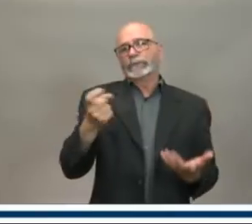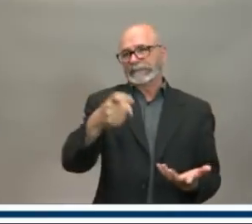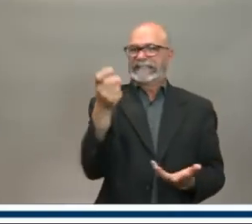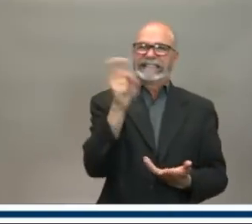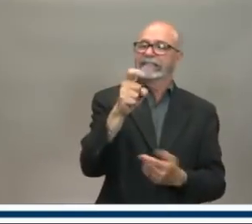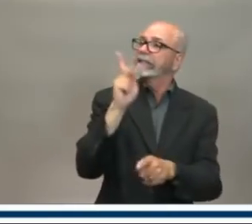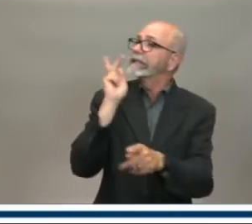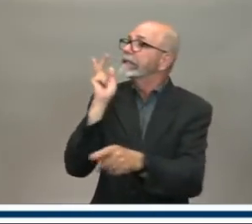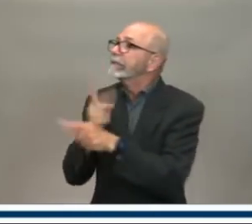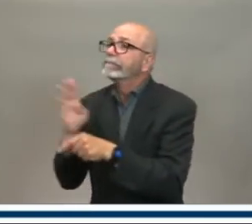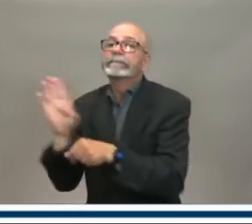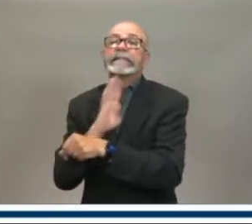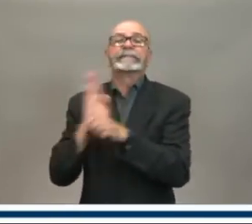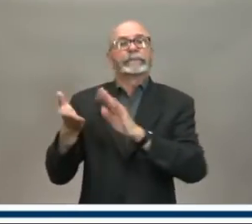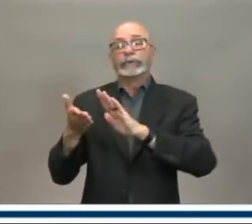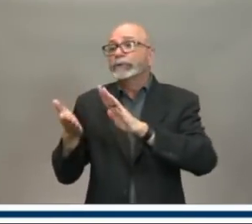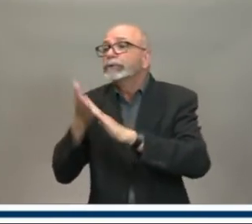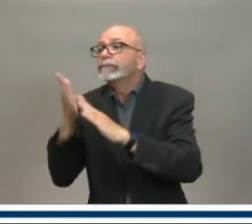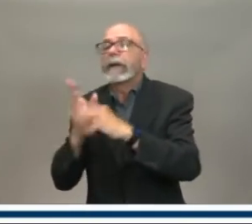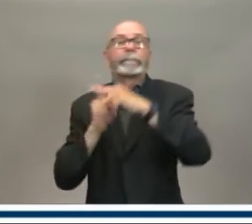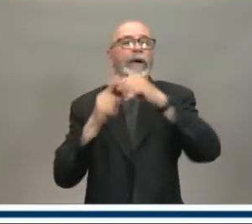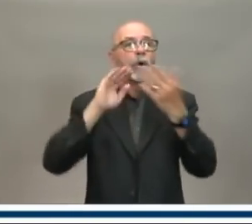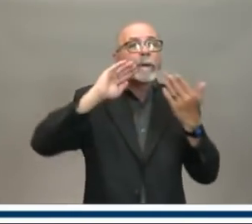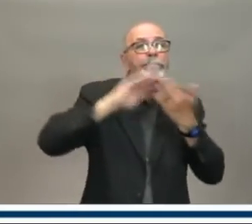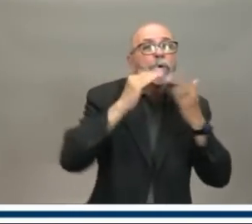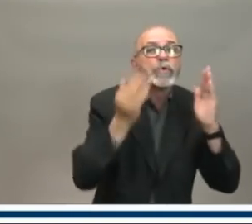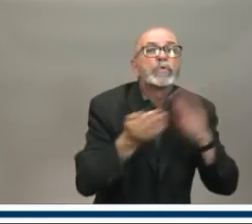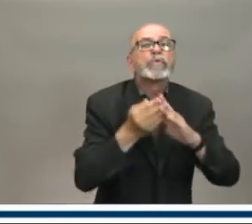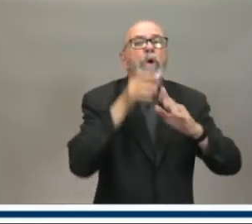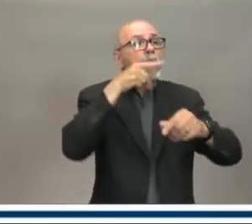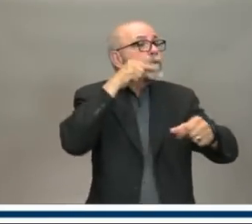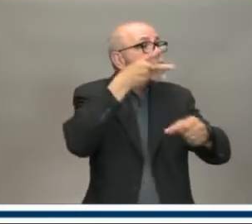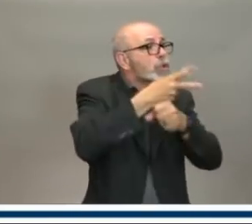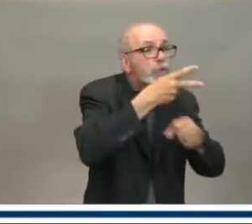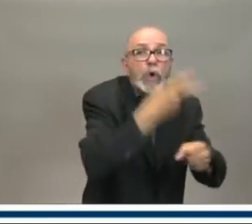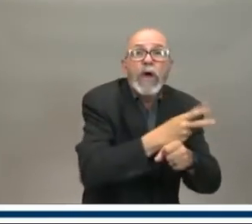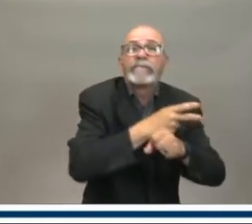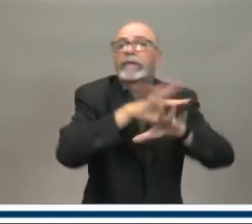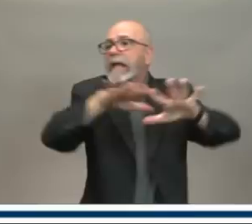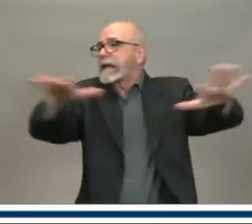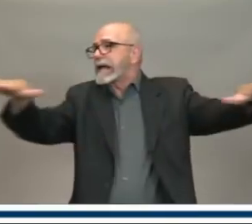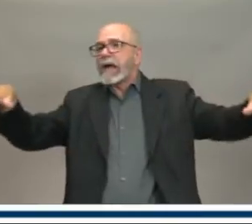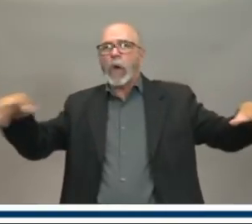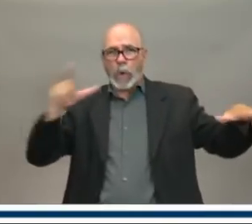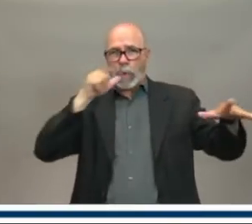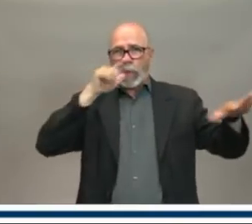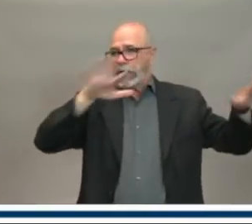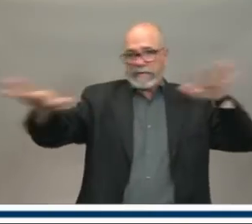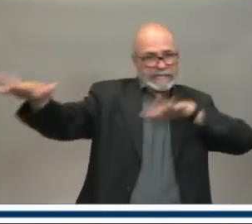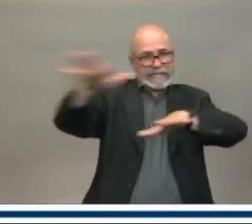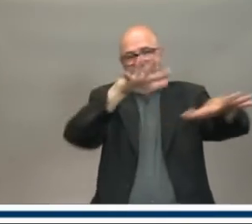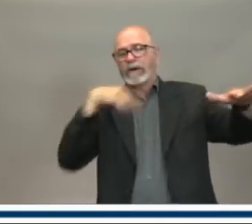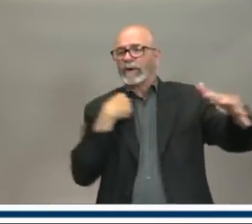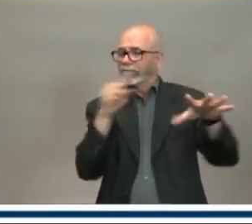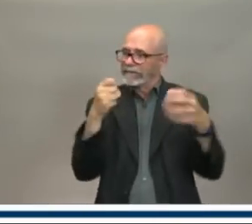community settings, care environments that also support the practice of these personal preventive measures.